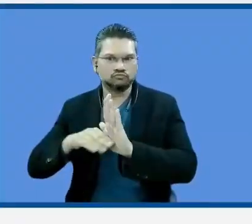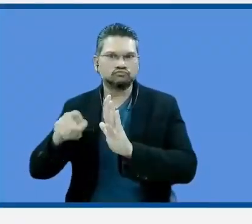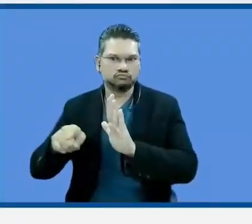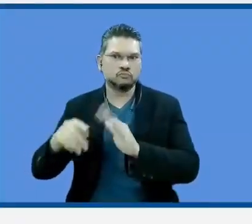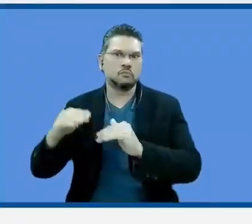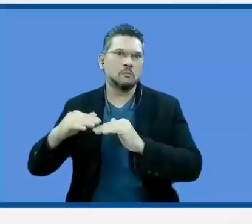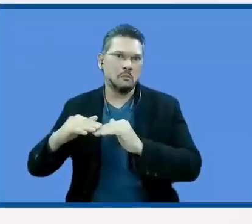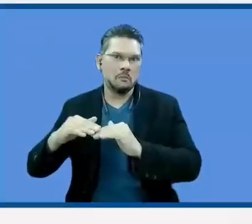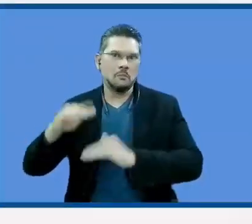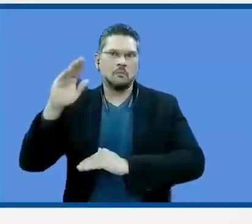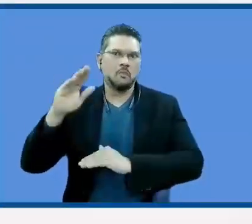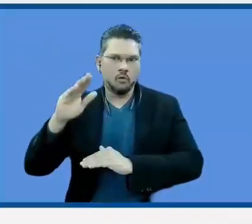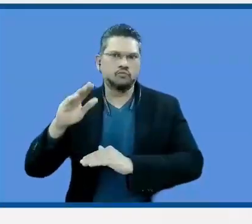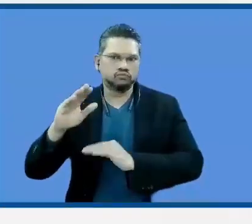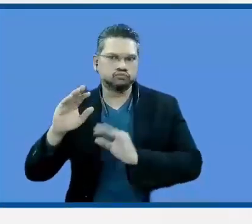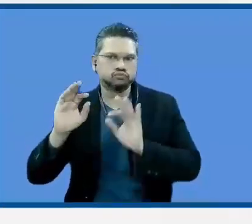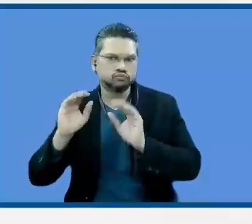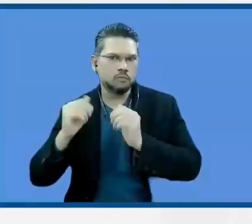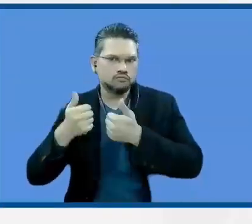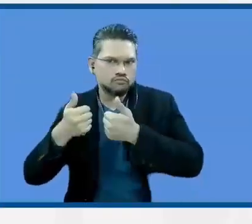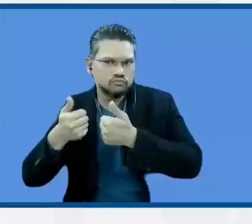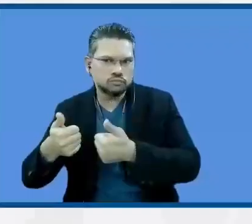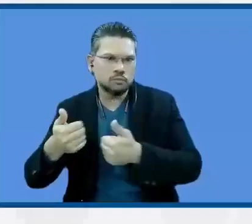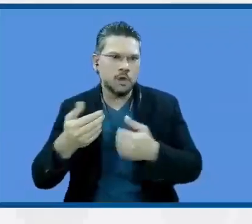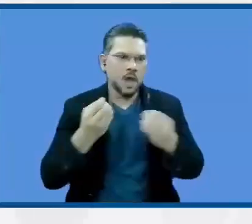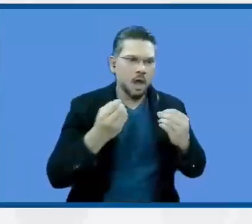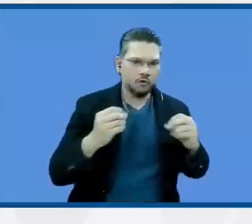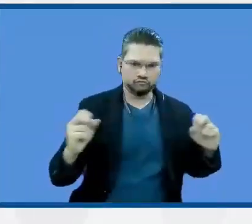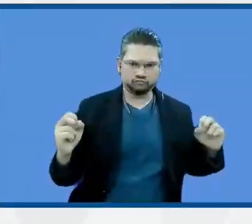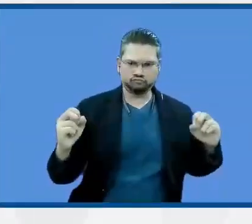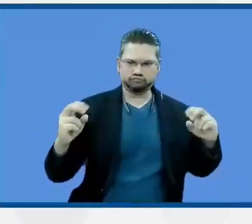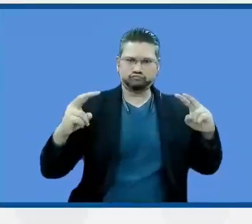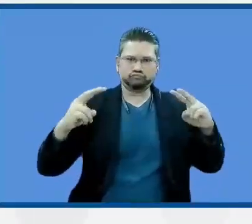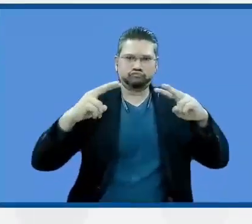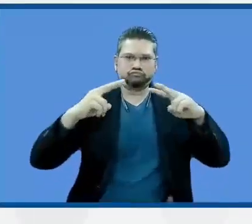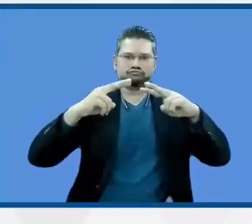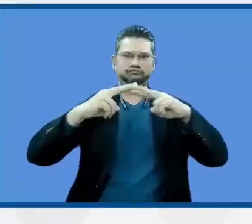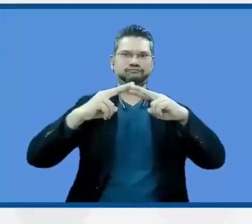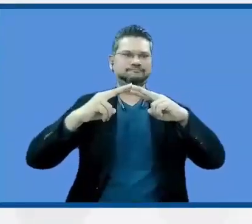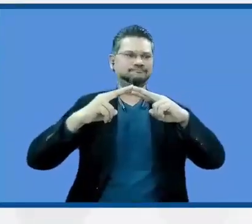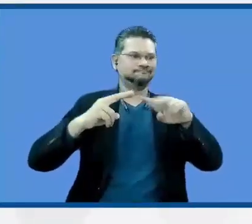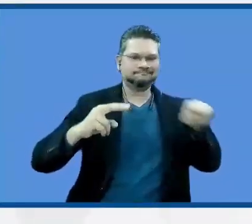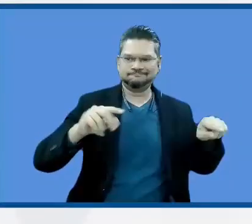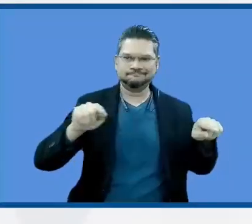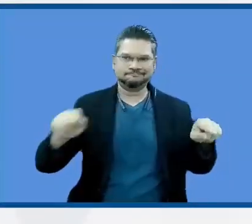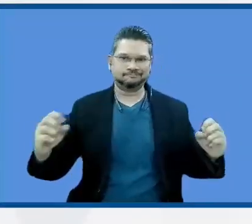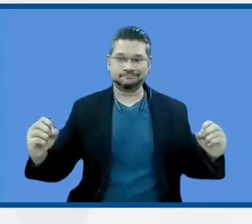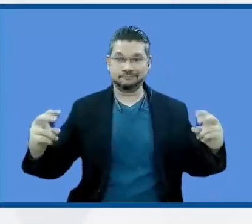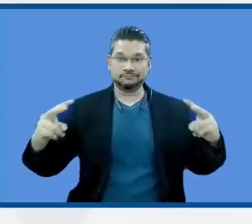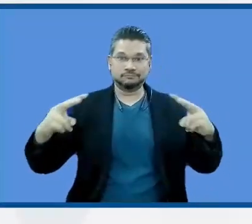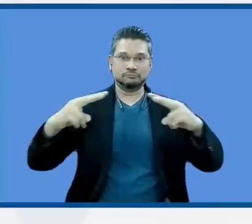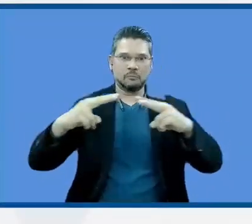bridging the gaps, for building bridges so that we can have a more effective risk reduction for